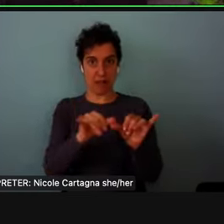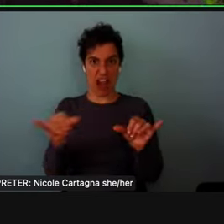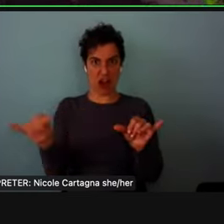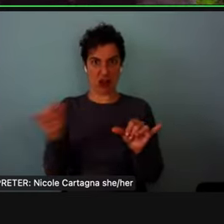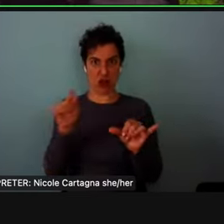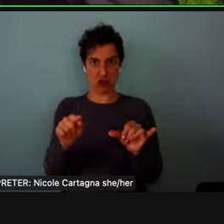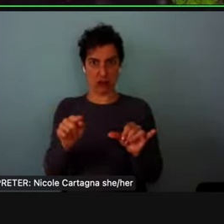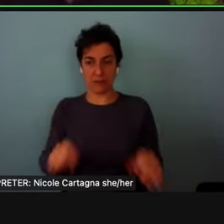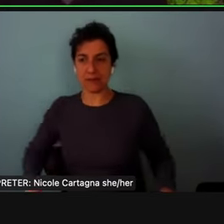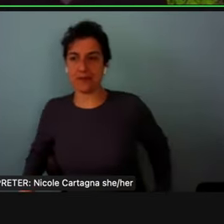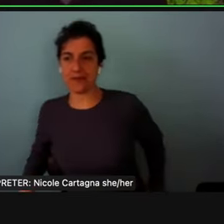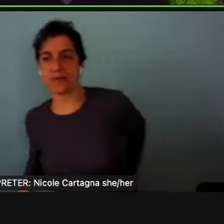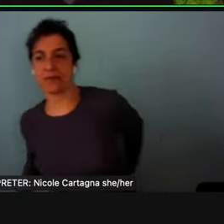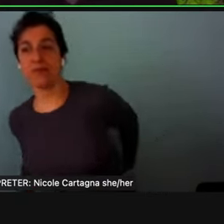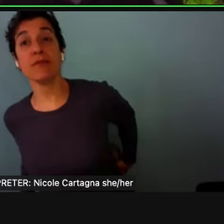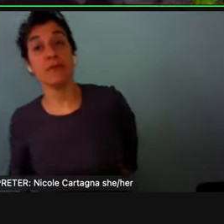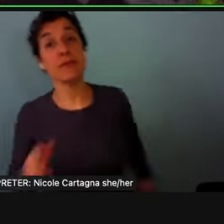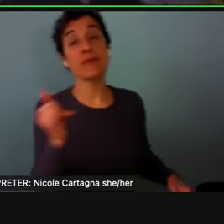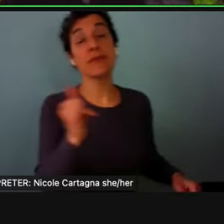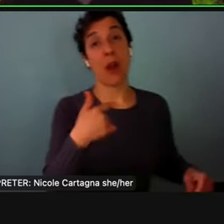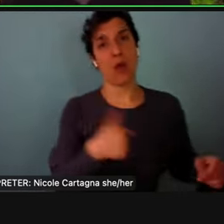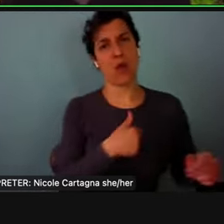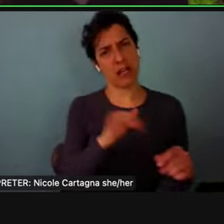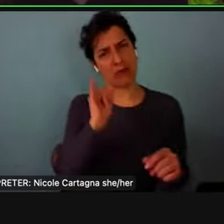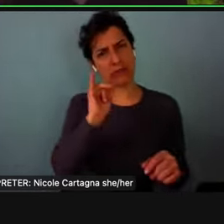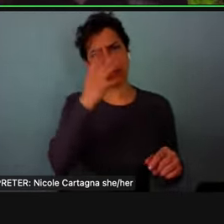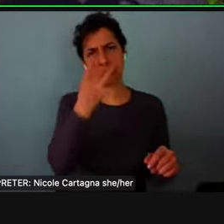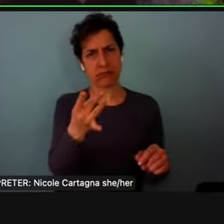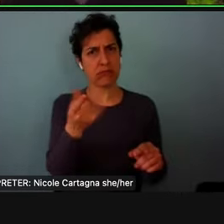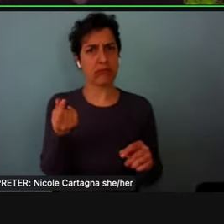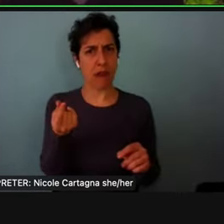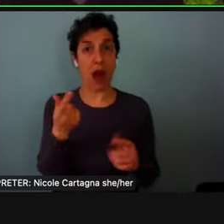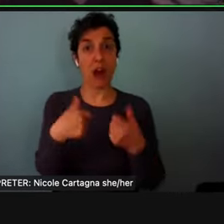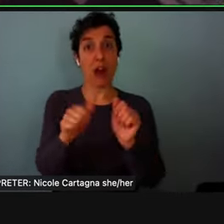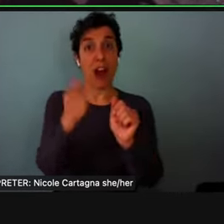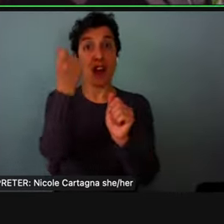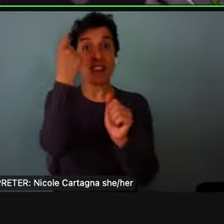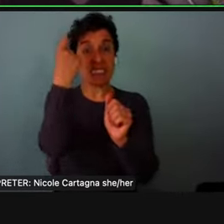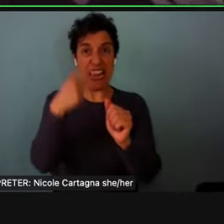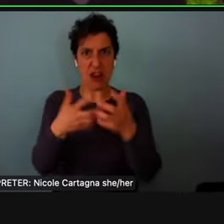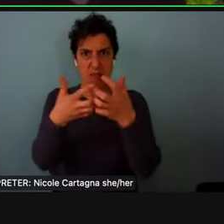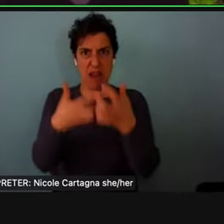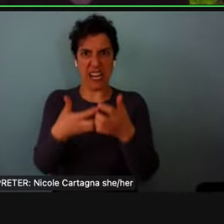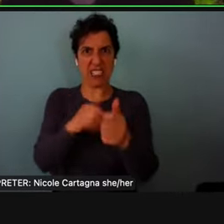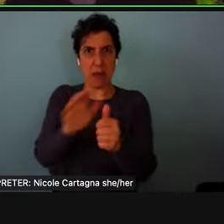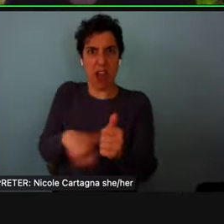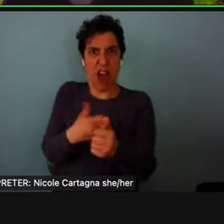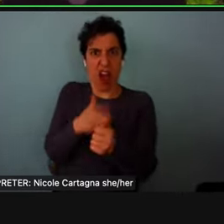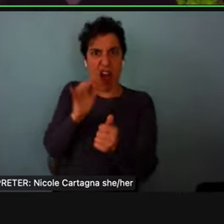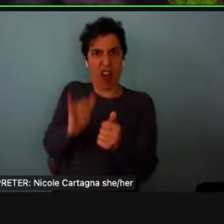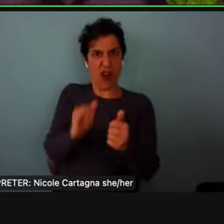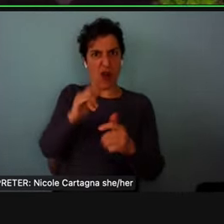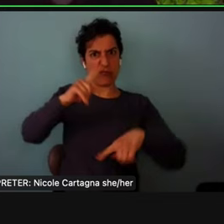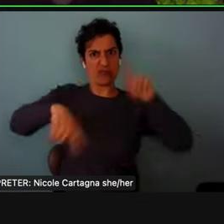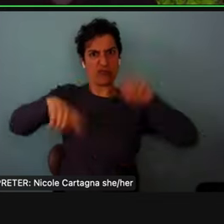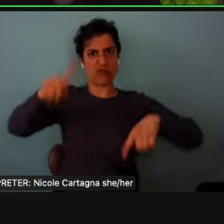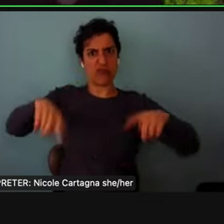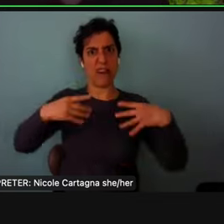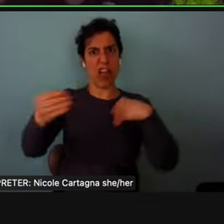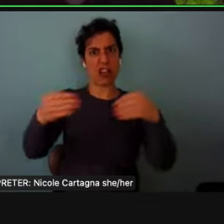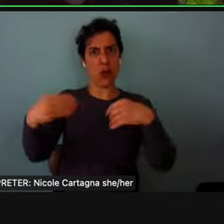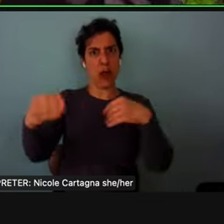So what was intriguing to us was to try to understand the mechanism driving these dynamic fluctuations. There's been